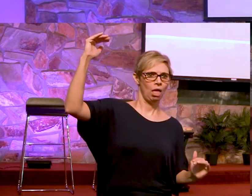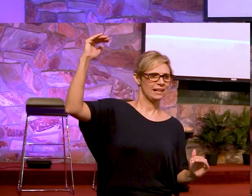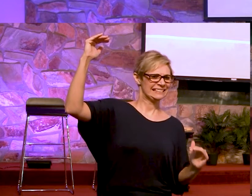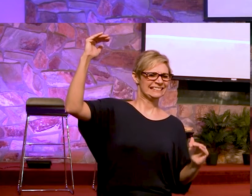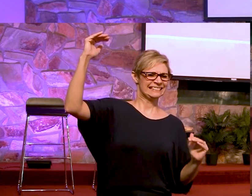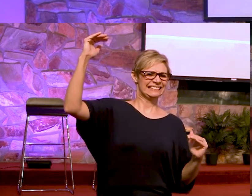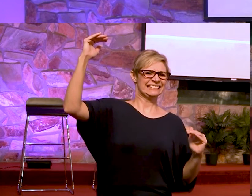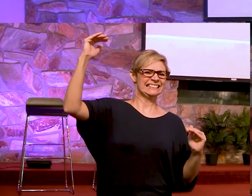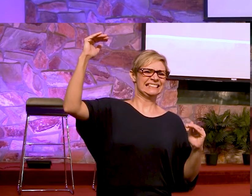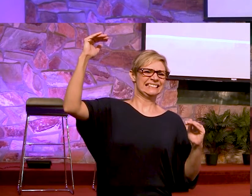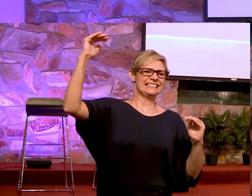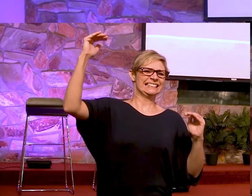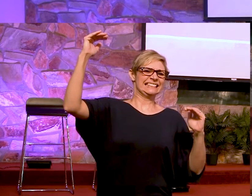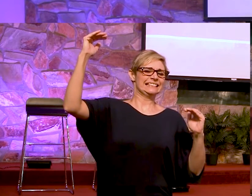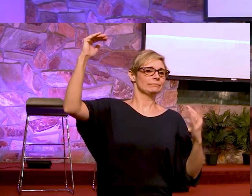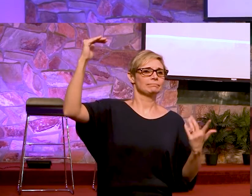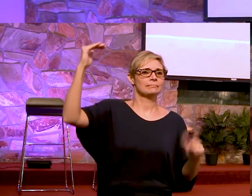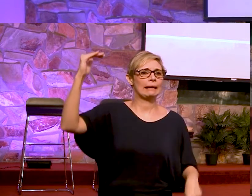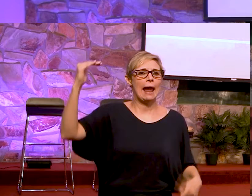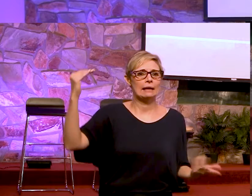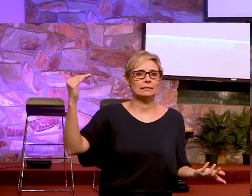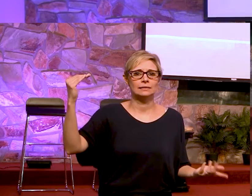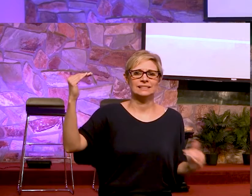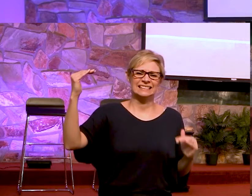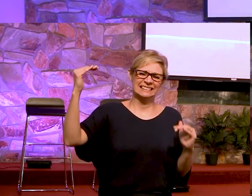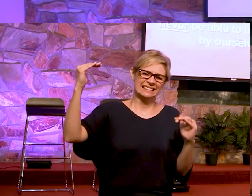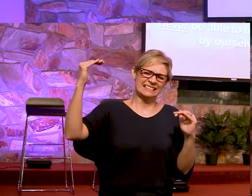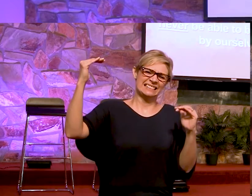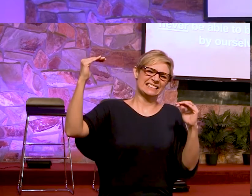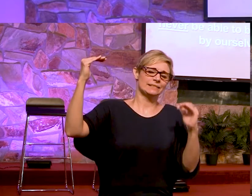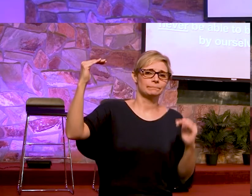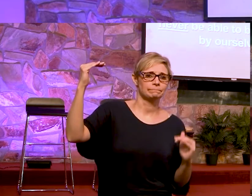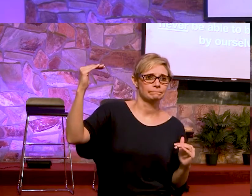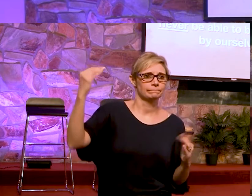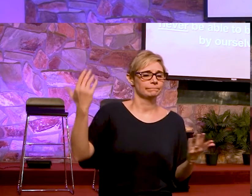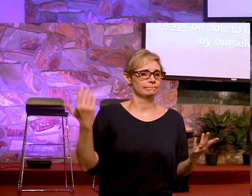own abilities. Look at verse 10 again.